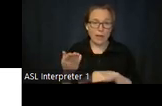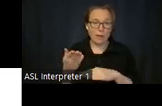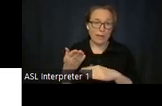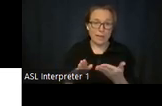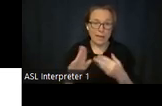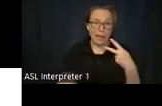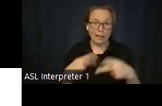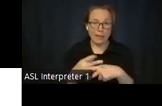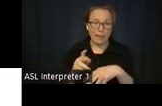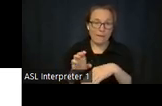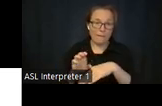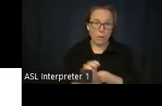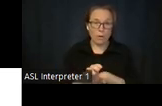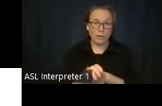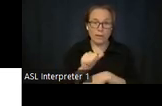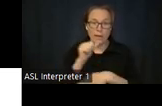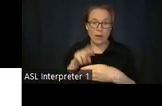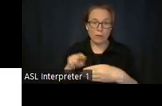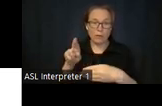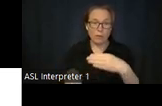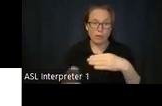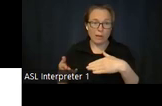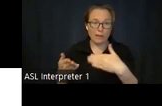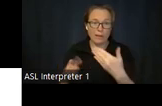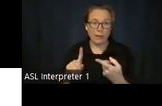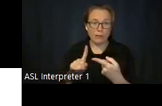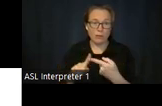of the document?